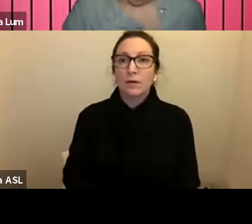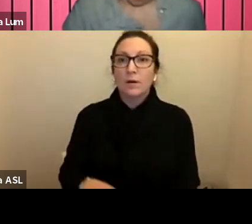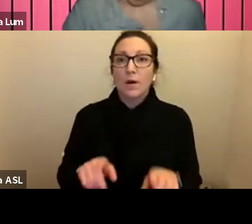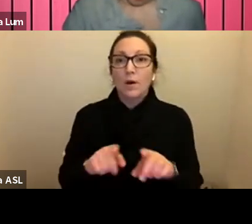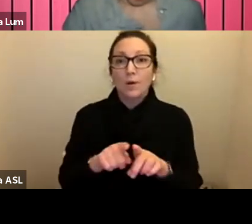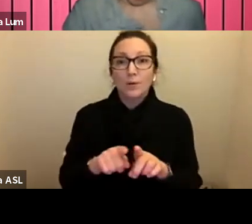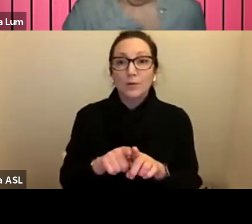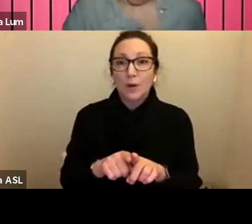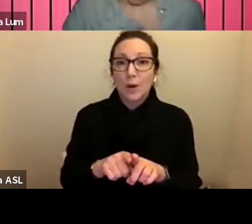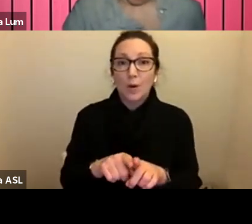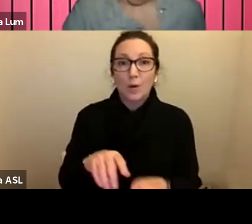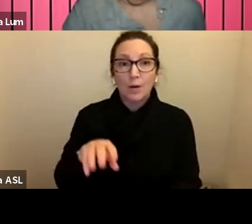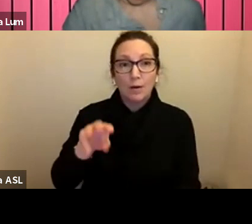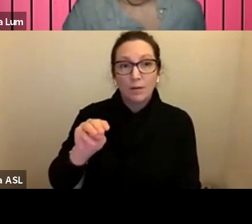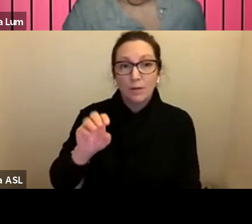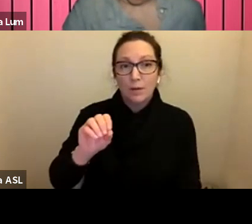Monicas are terrific.